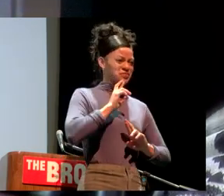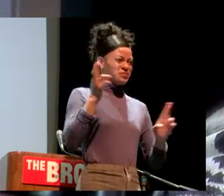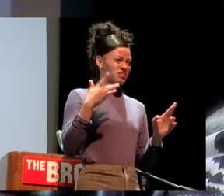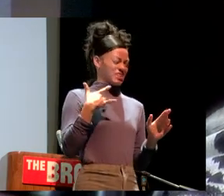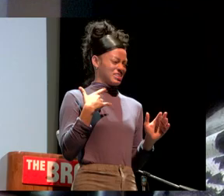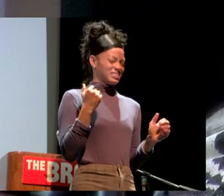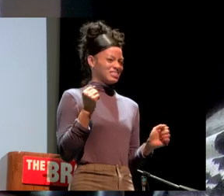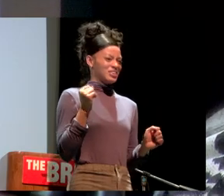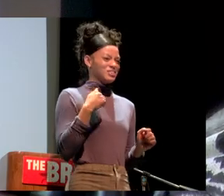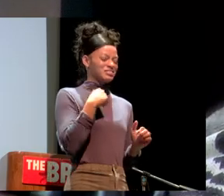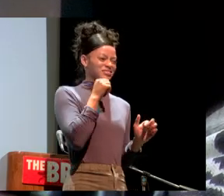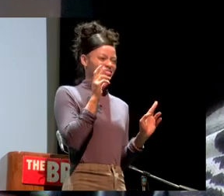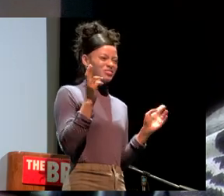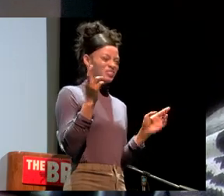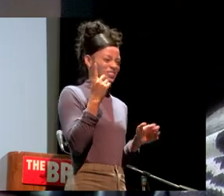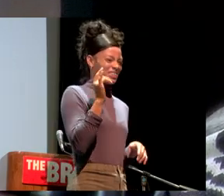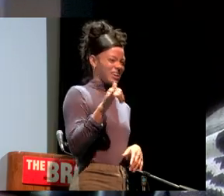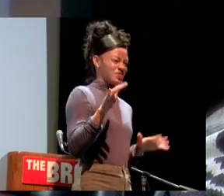cold, something like that.